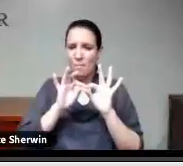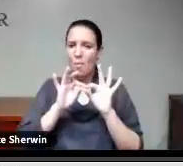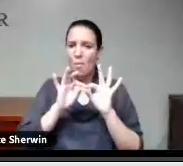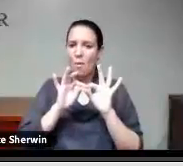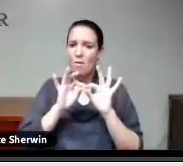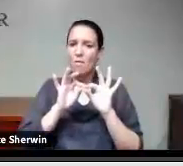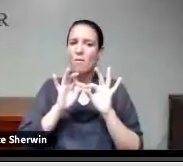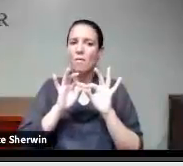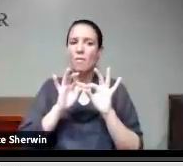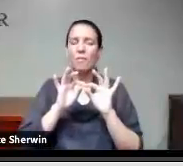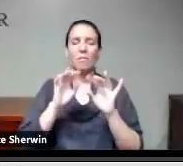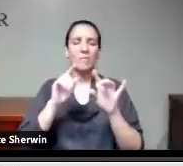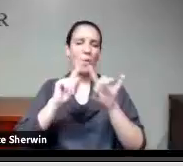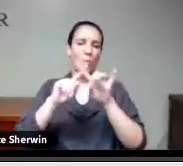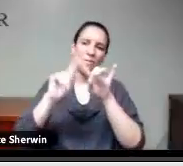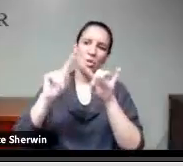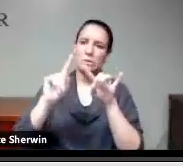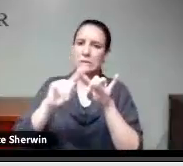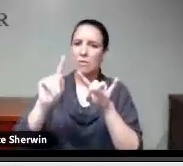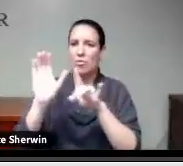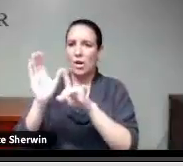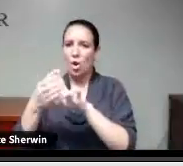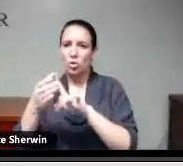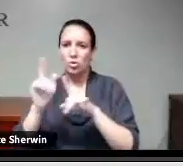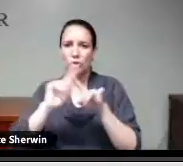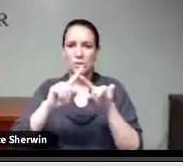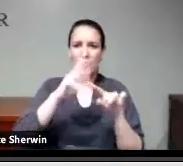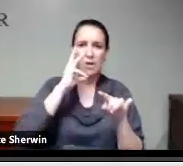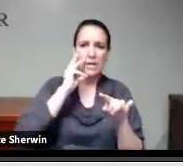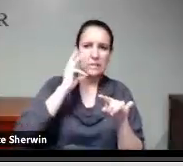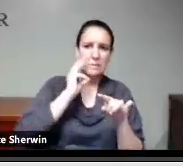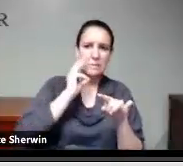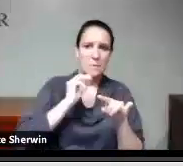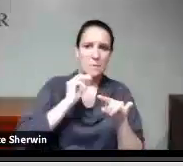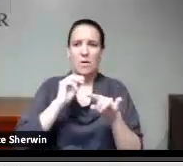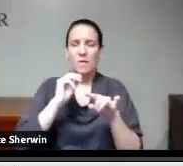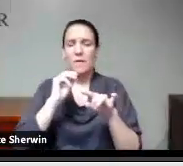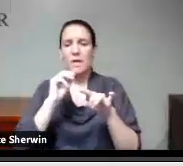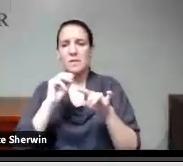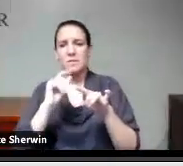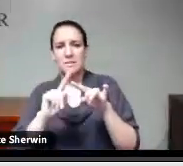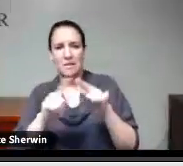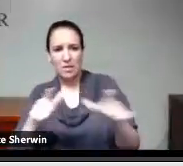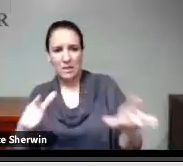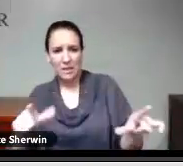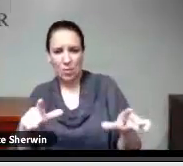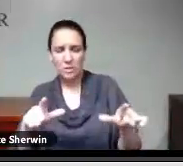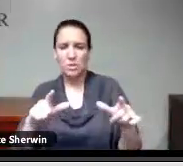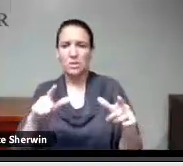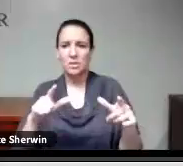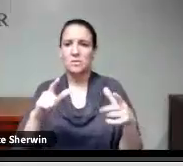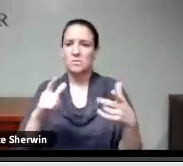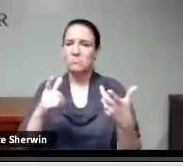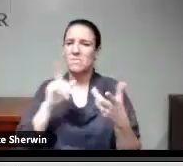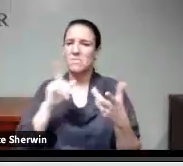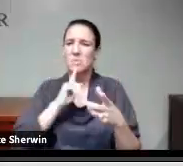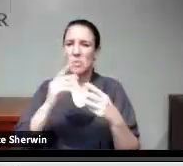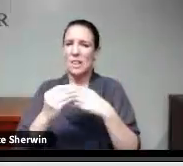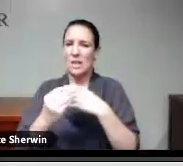perspective, voices, cultures, experiences, language skills, etc., disciplines that inform